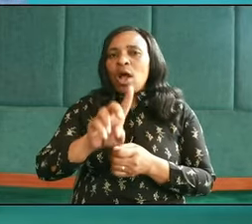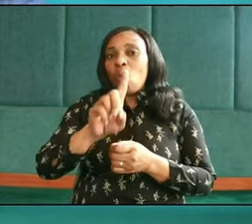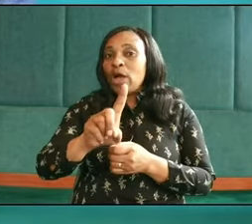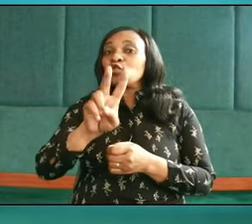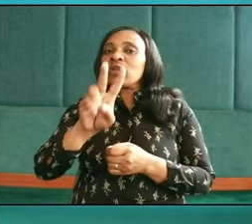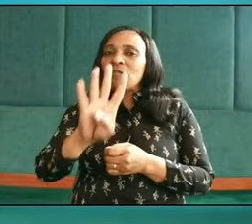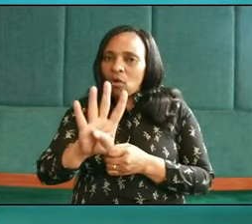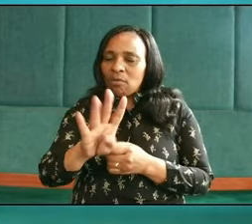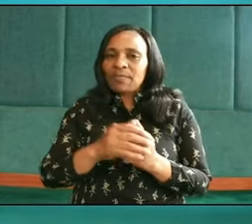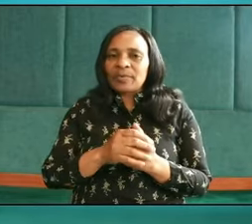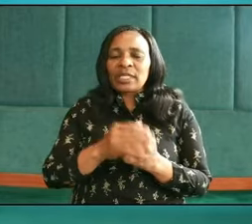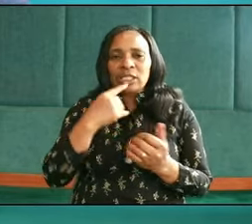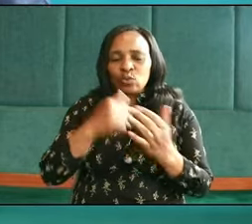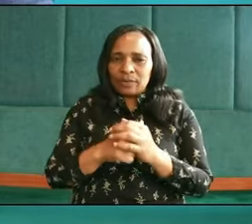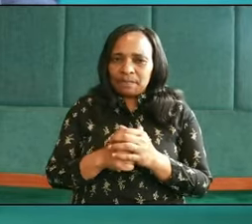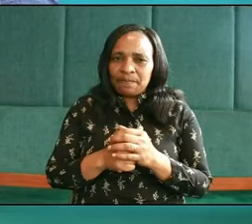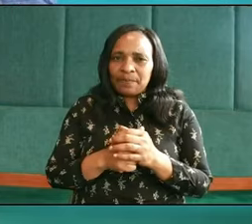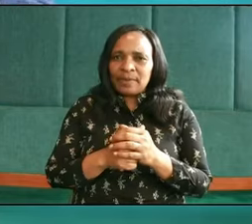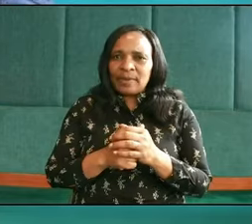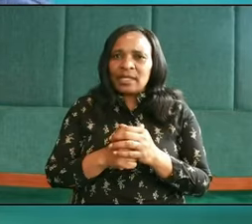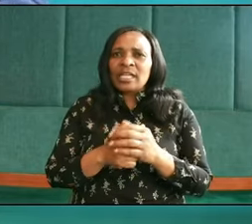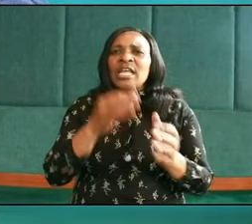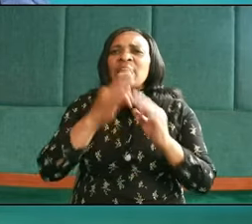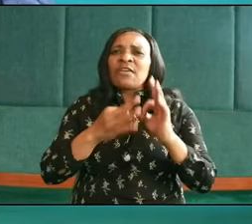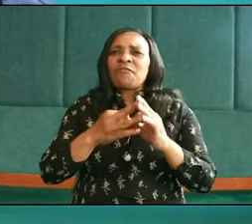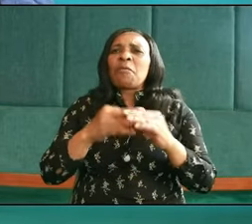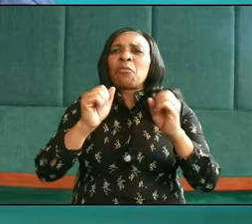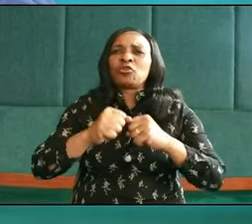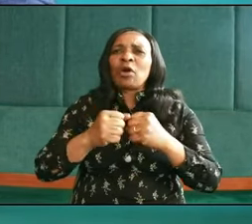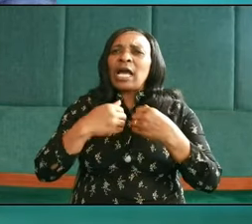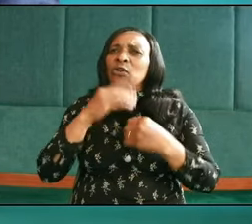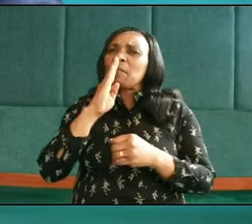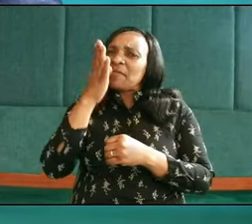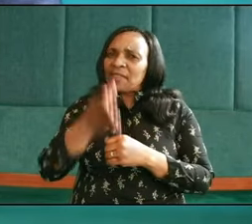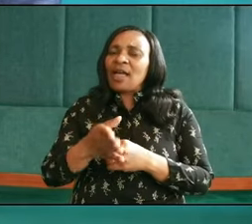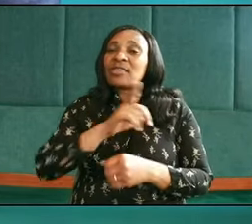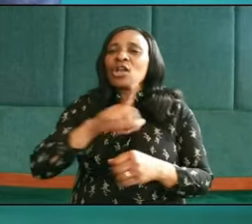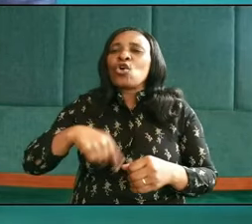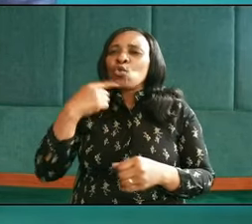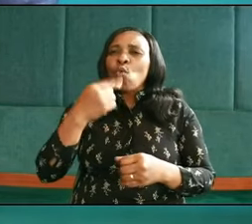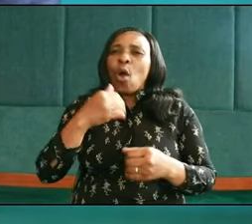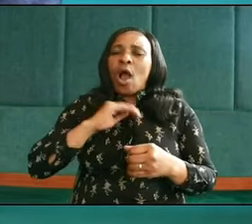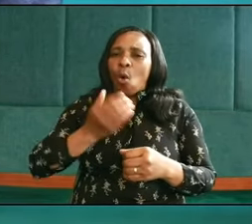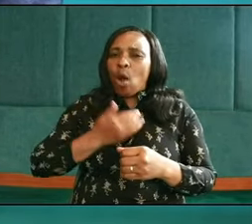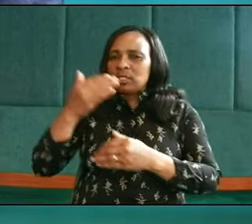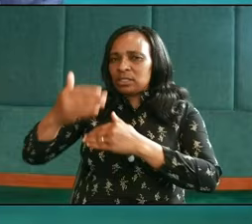reads, if it had not been the Lord who was on our